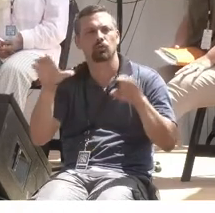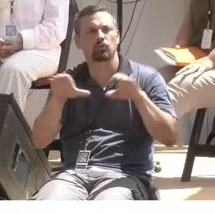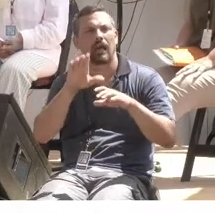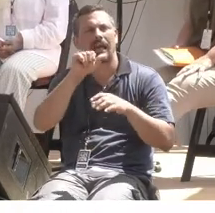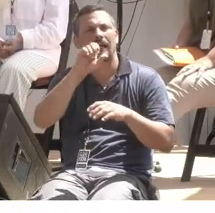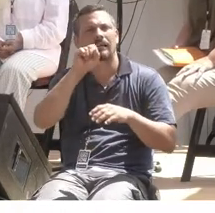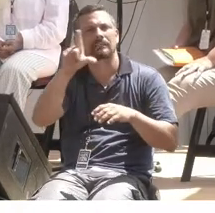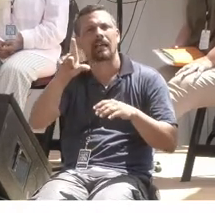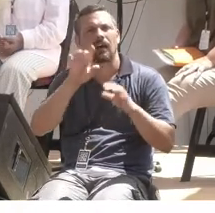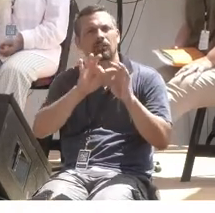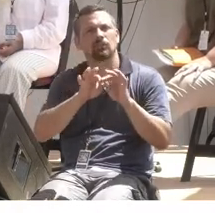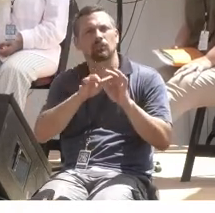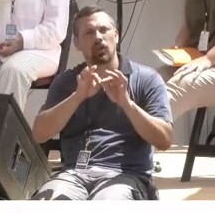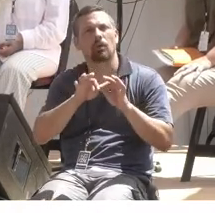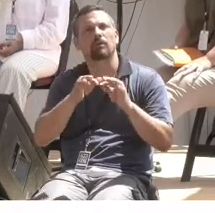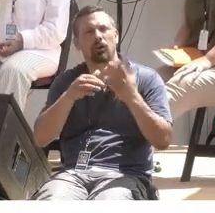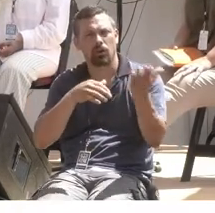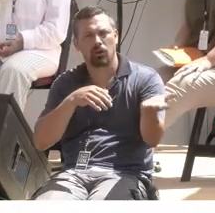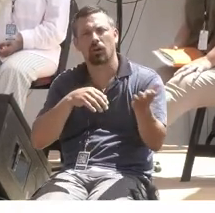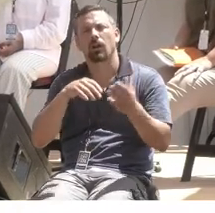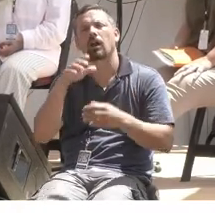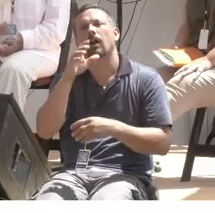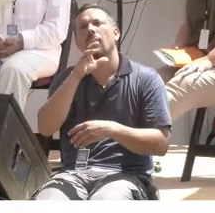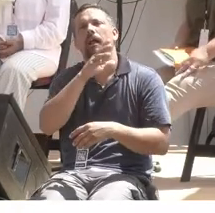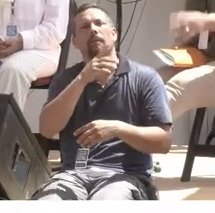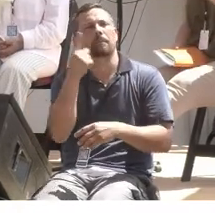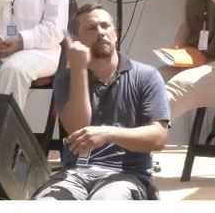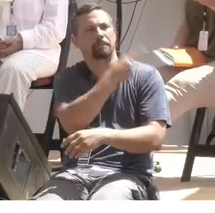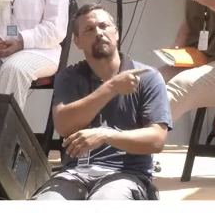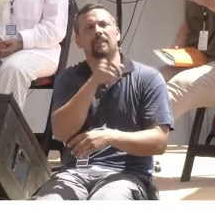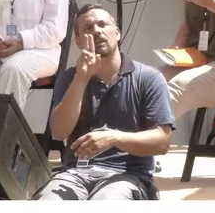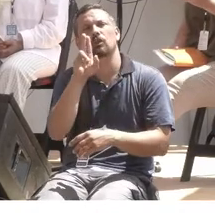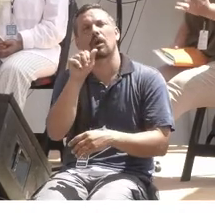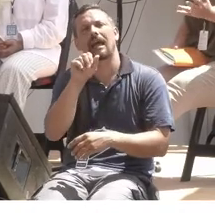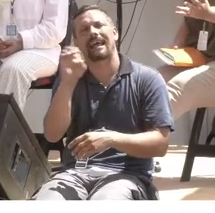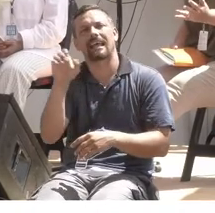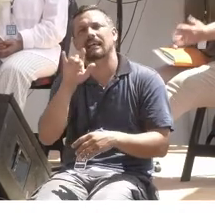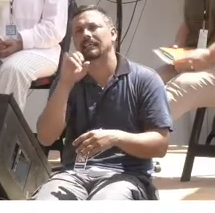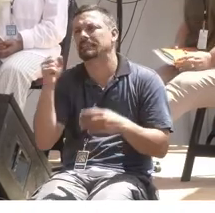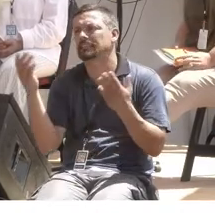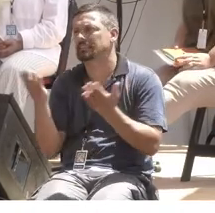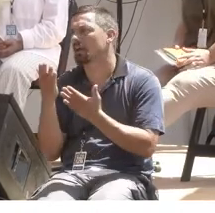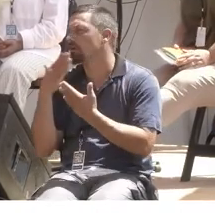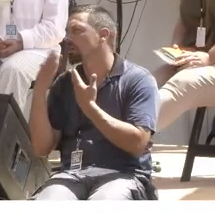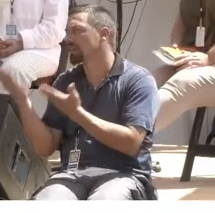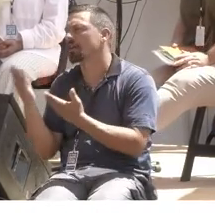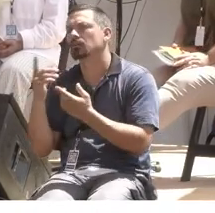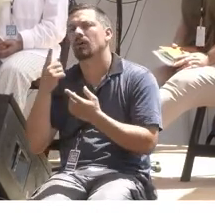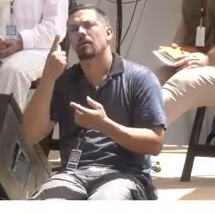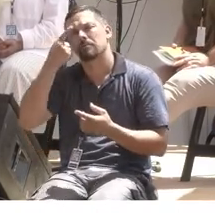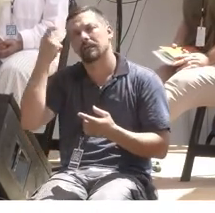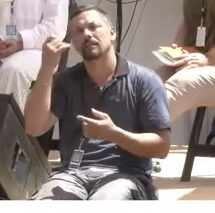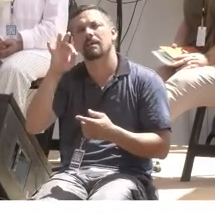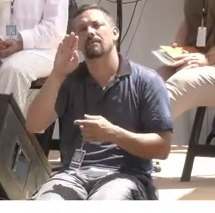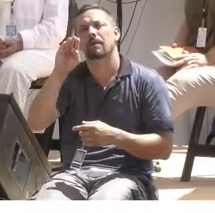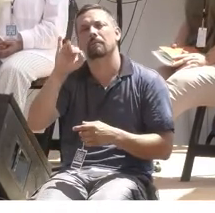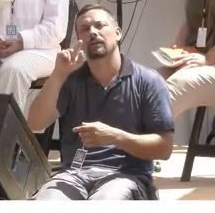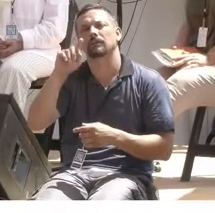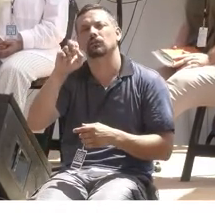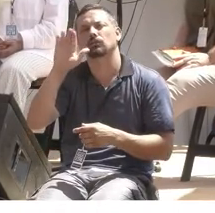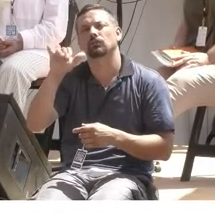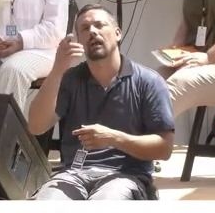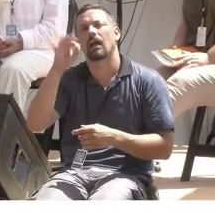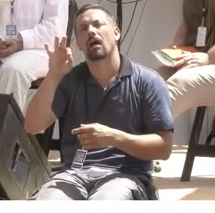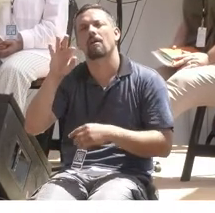ASL signing with us today. The United Arab Emirates is here thanks to the Ministry of Foreign Affairs and